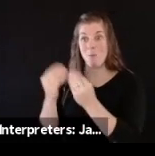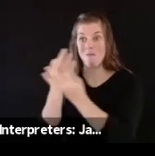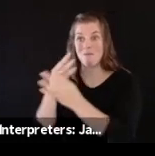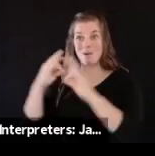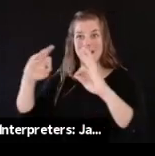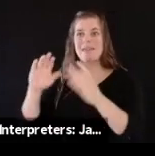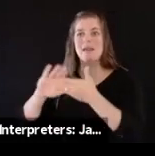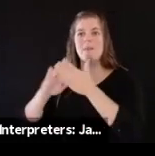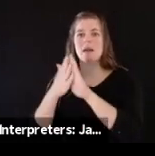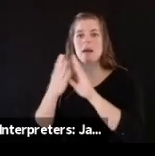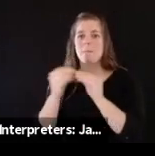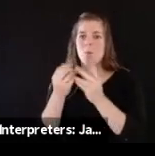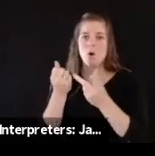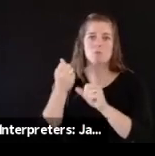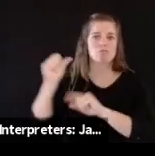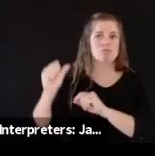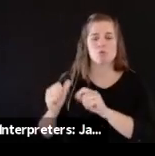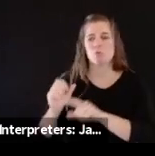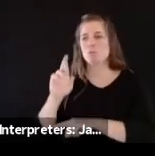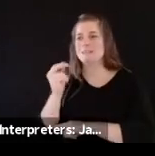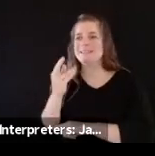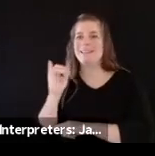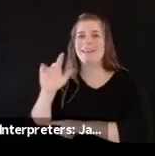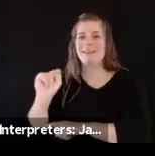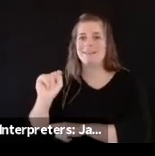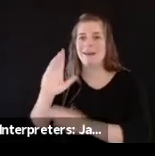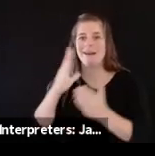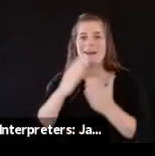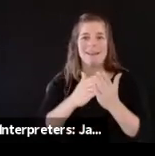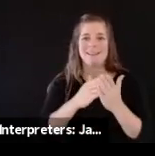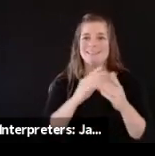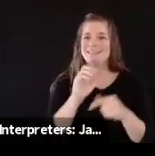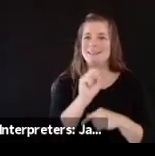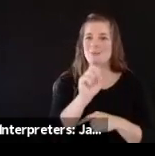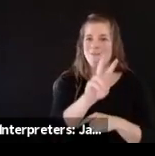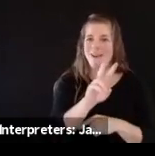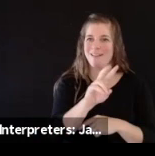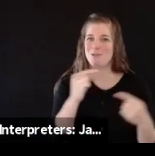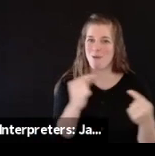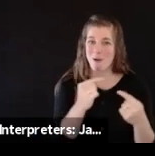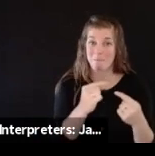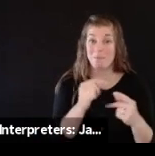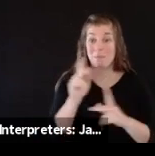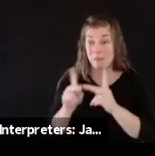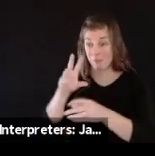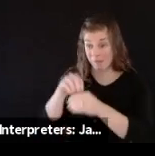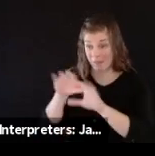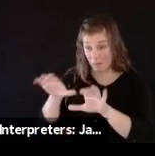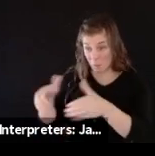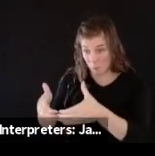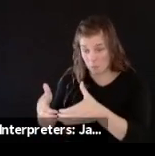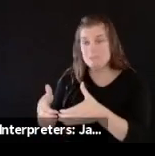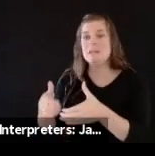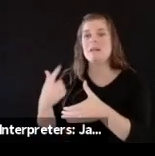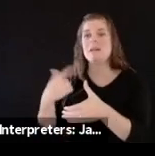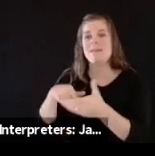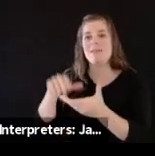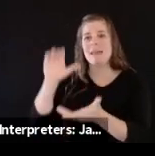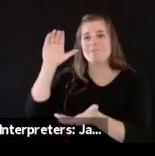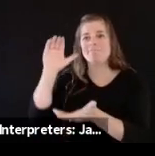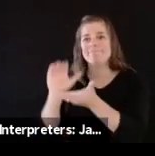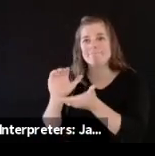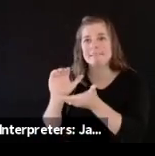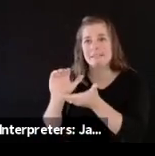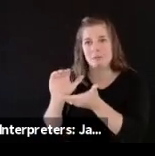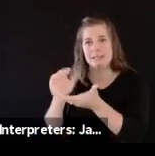sexual, domestic, and other forms of harm, and people in those groups become less likely to enact violence on one another.